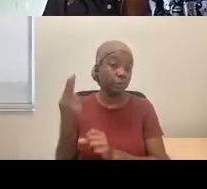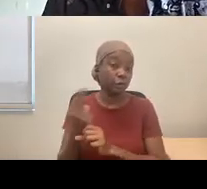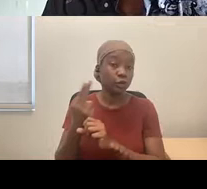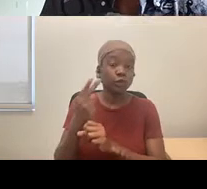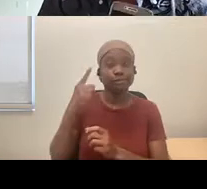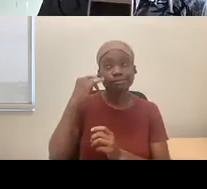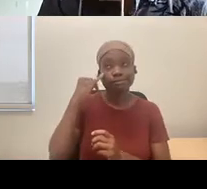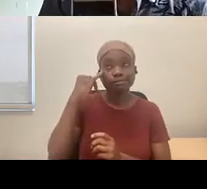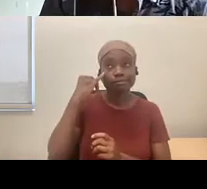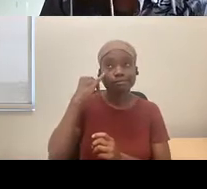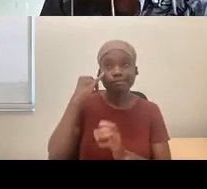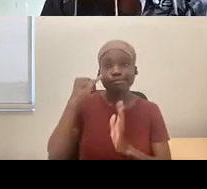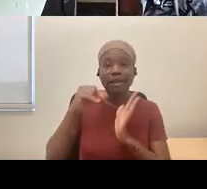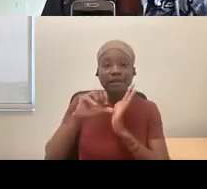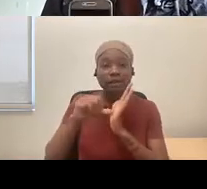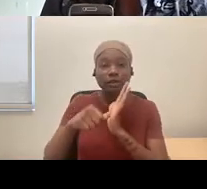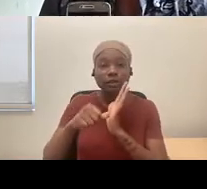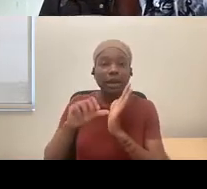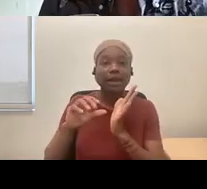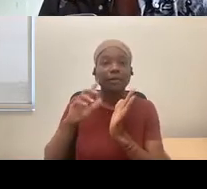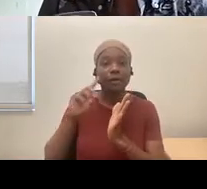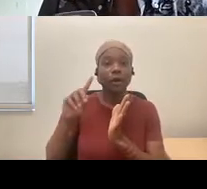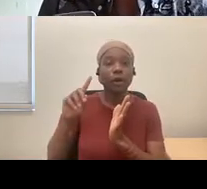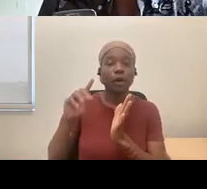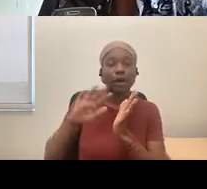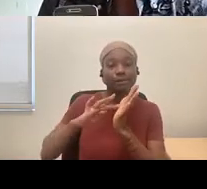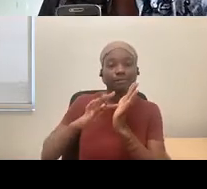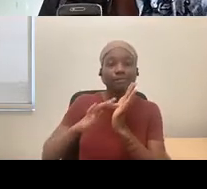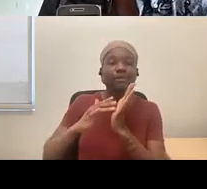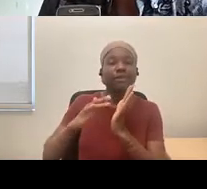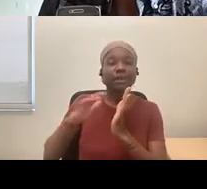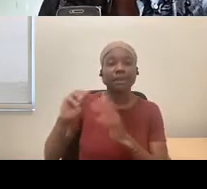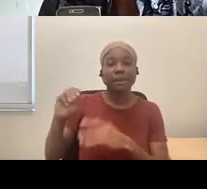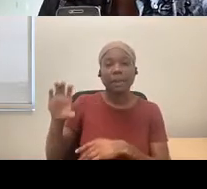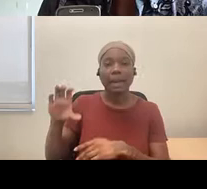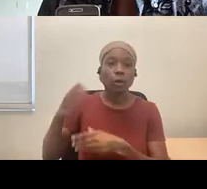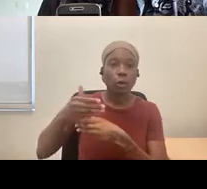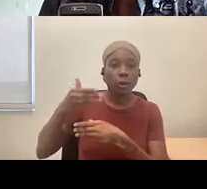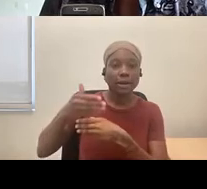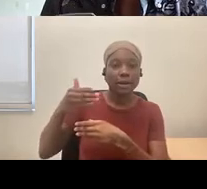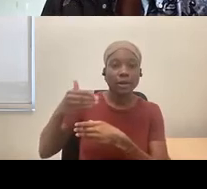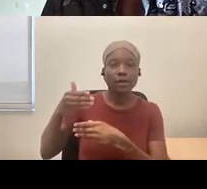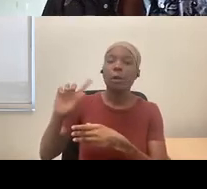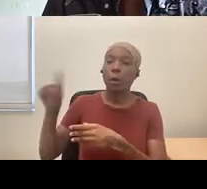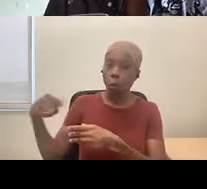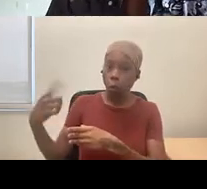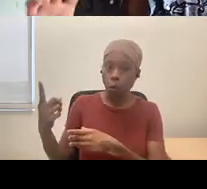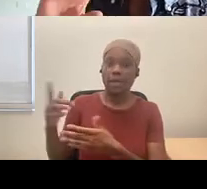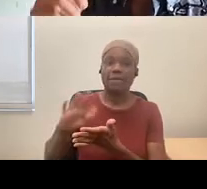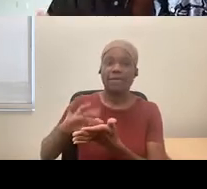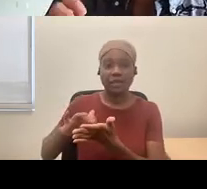Apple device, only the fingerprint scanner can access that fingerprint data. And it's stored